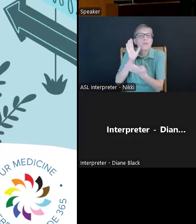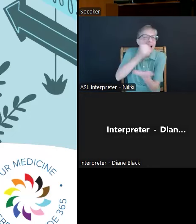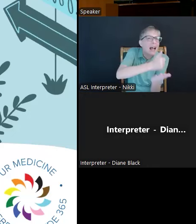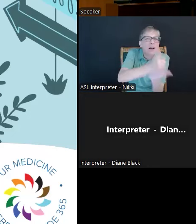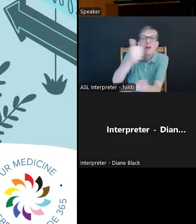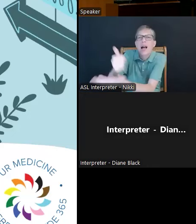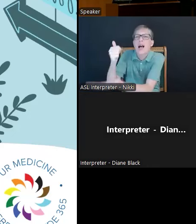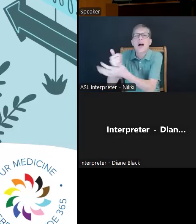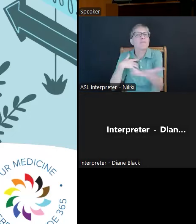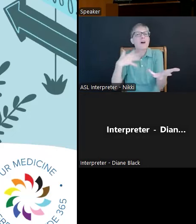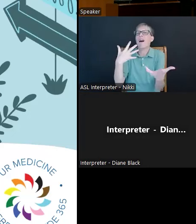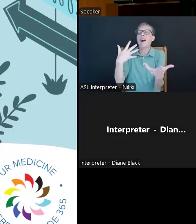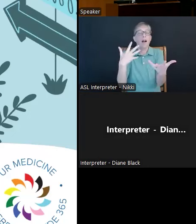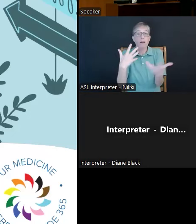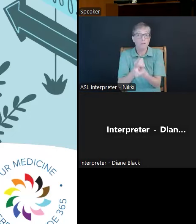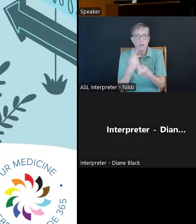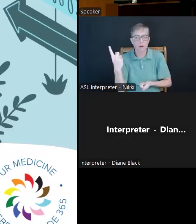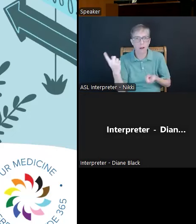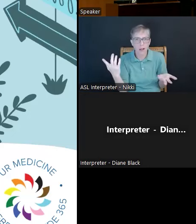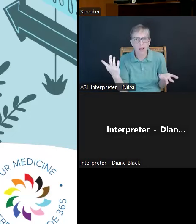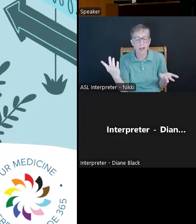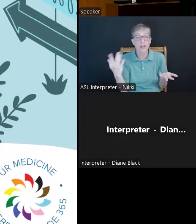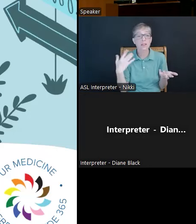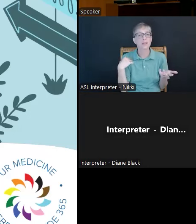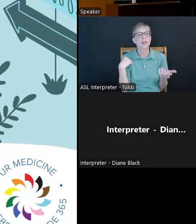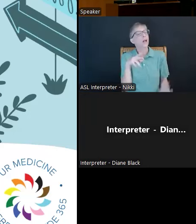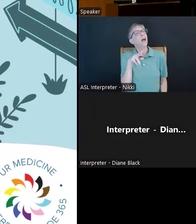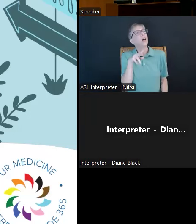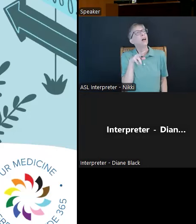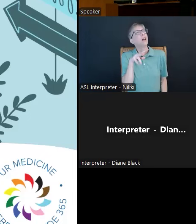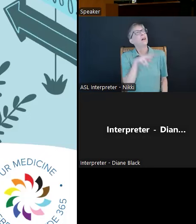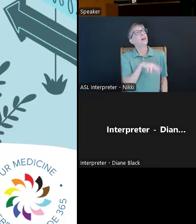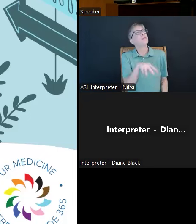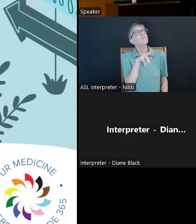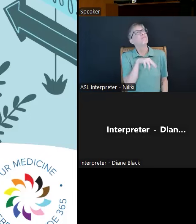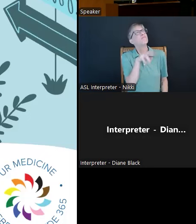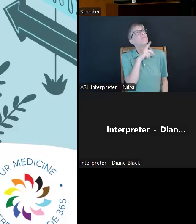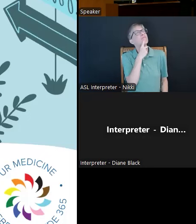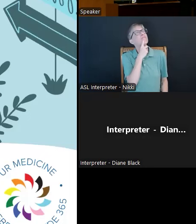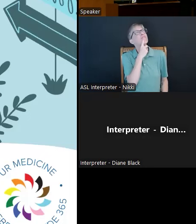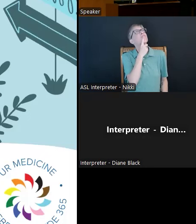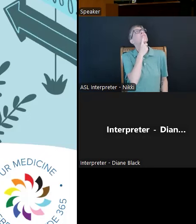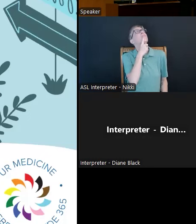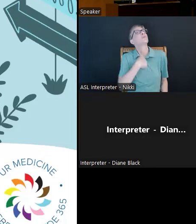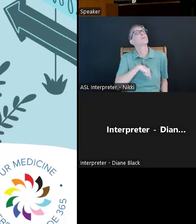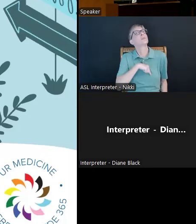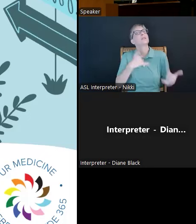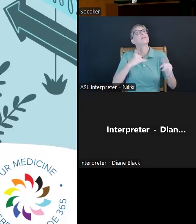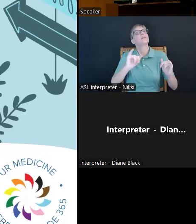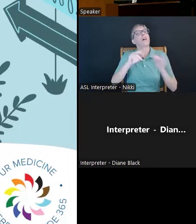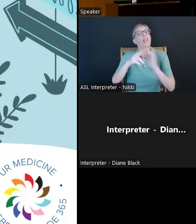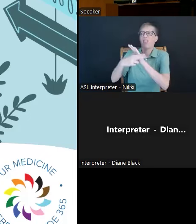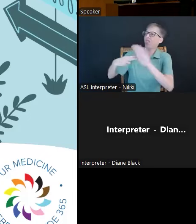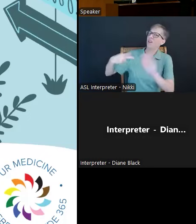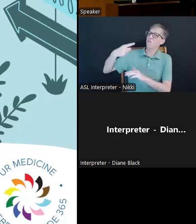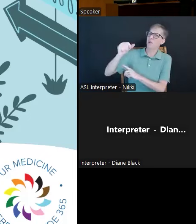day. But just looking at that made me kind of pay attention. The fact that we still pathologize individuals, that we were